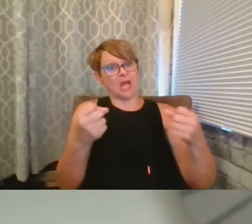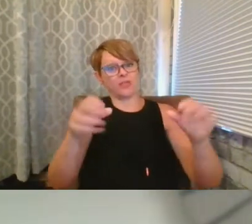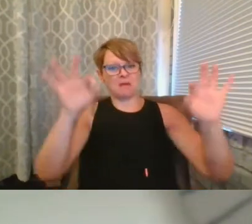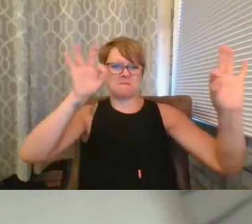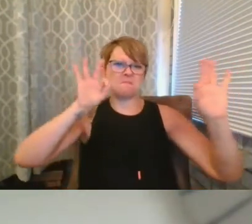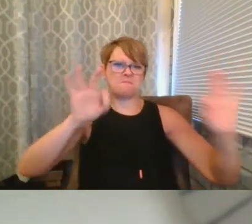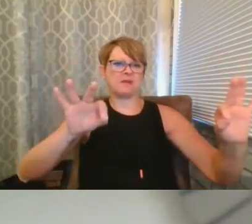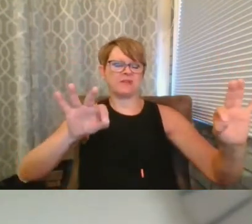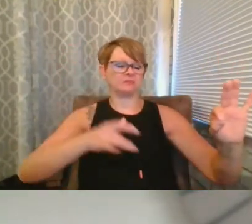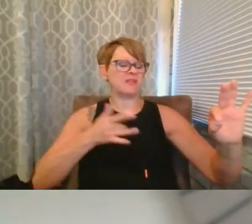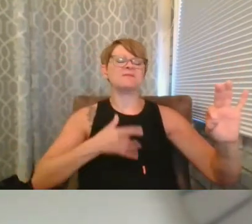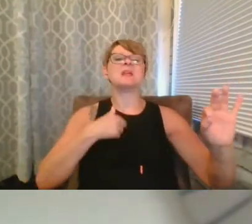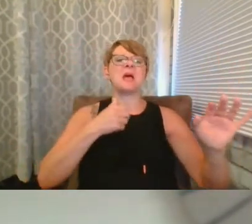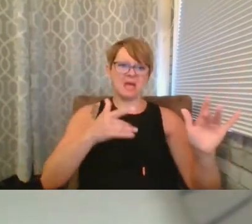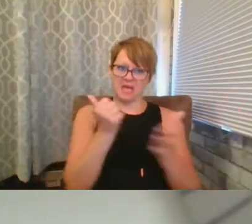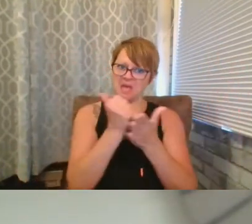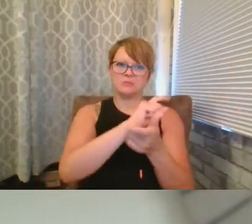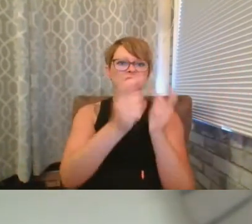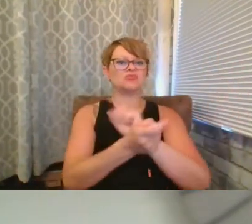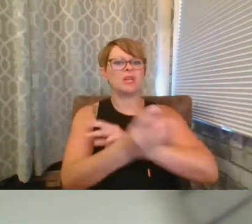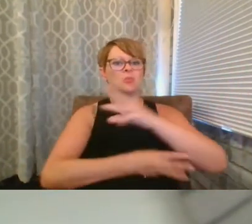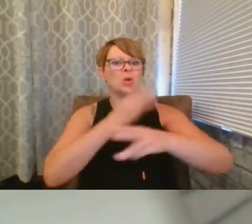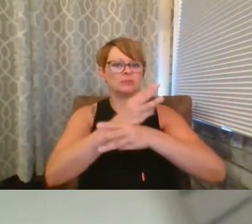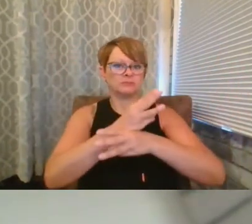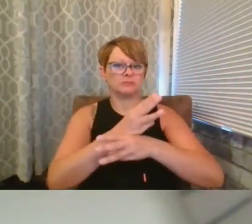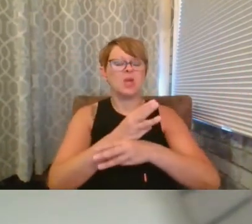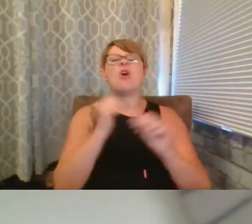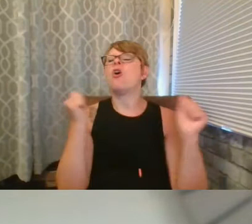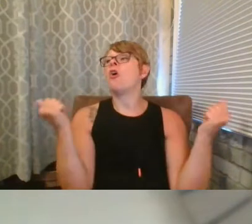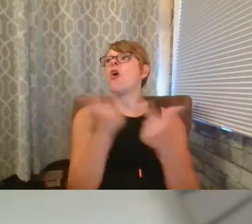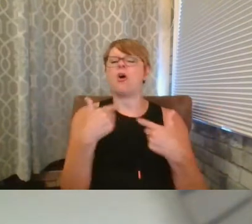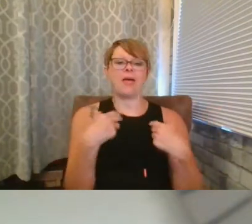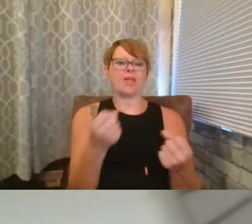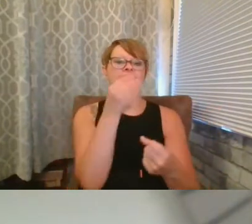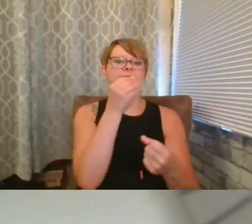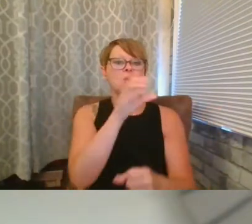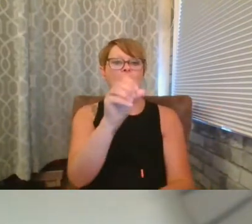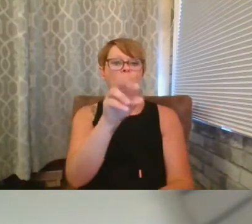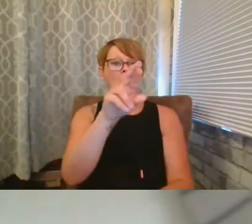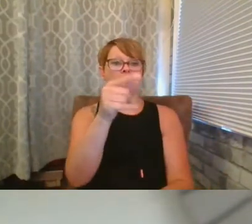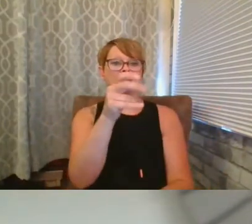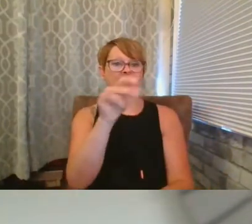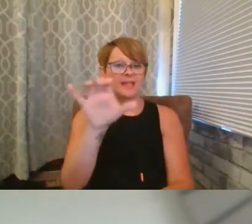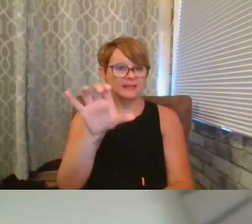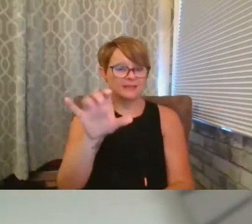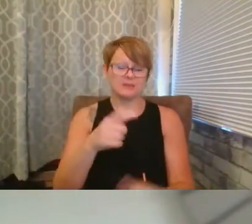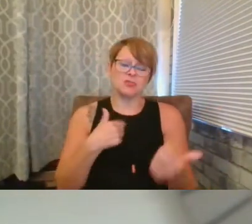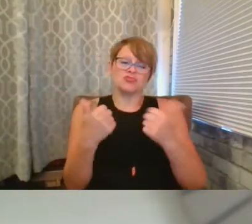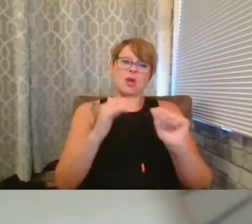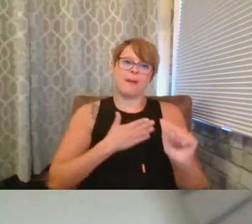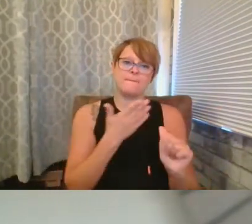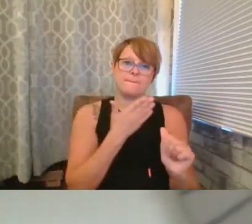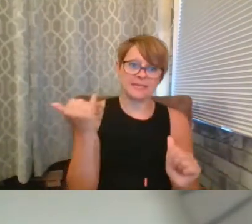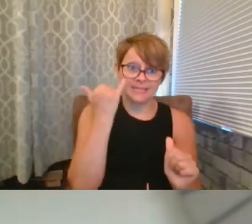change in this world. So it's all healthy food, organic, healthy food. I try to do my best. If I can get